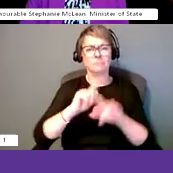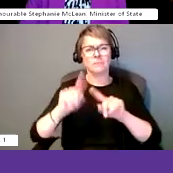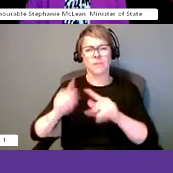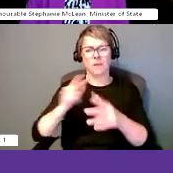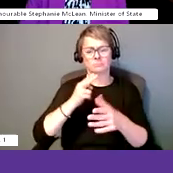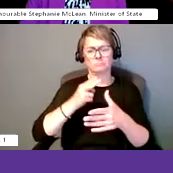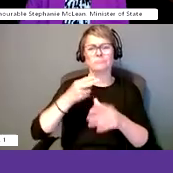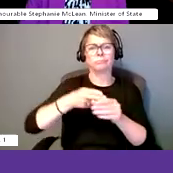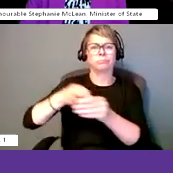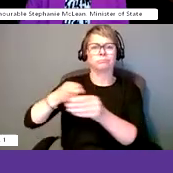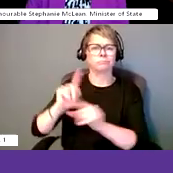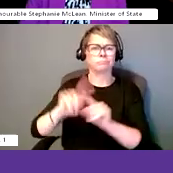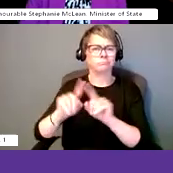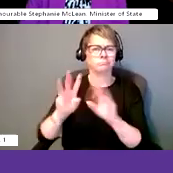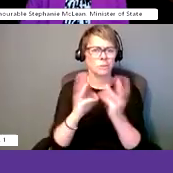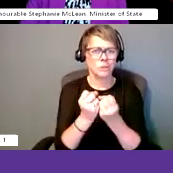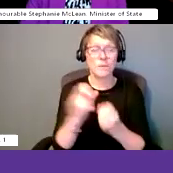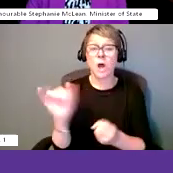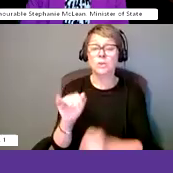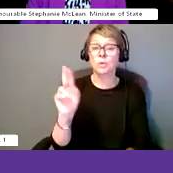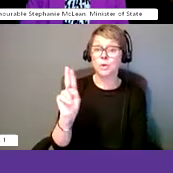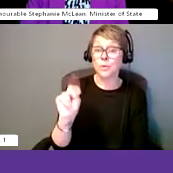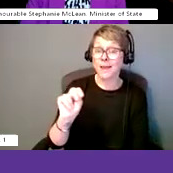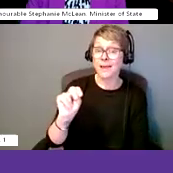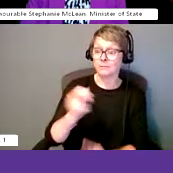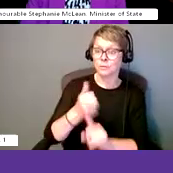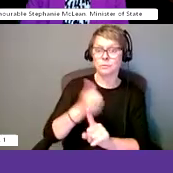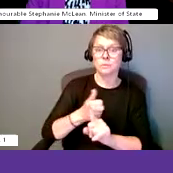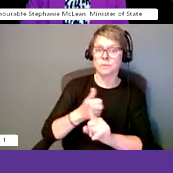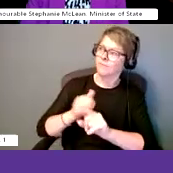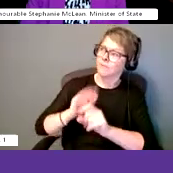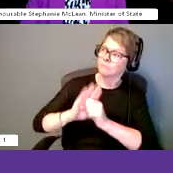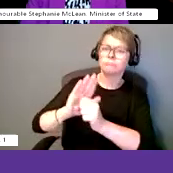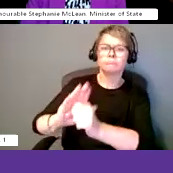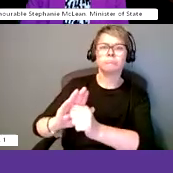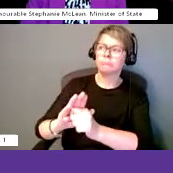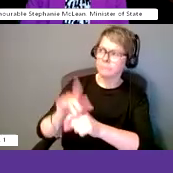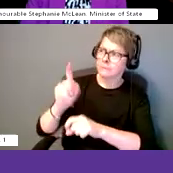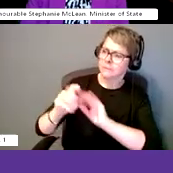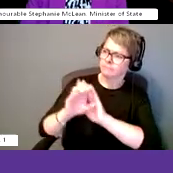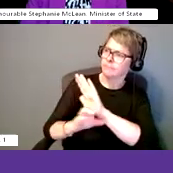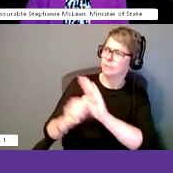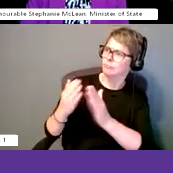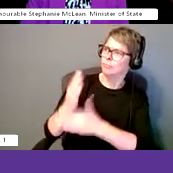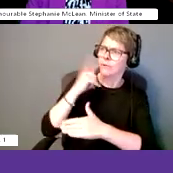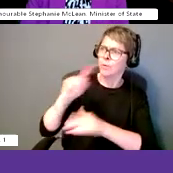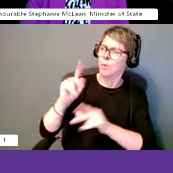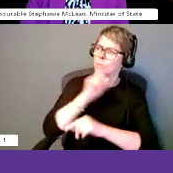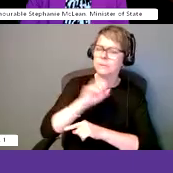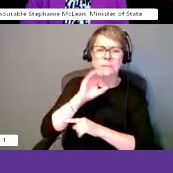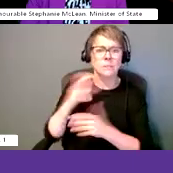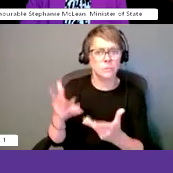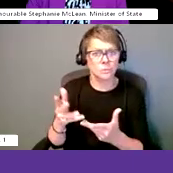also addressed the United Nations advocating for a convention on the rights of older persons. But beyond her